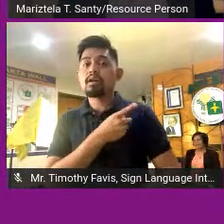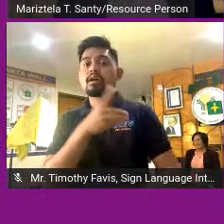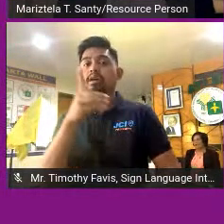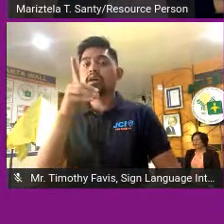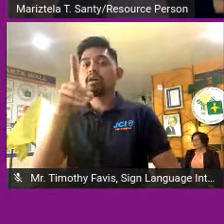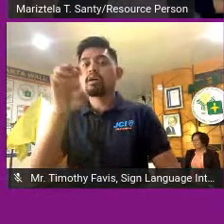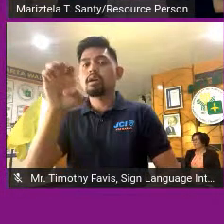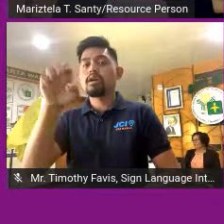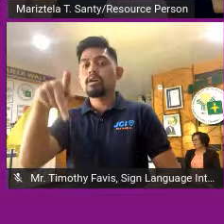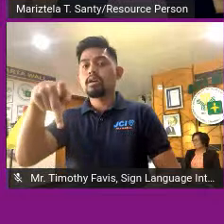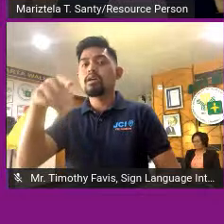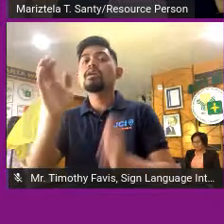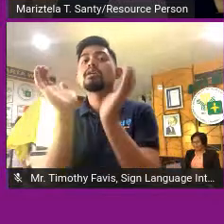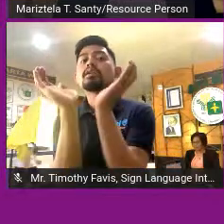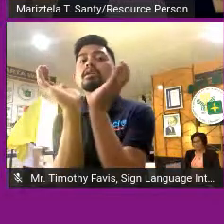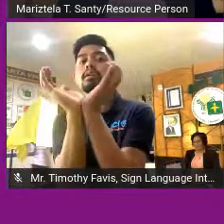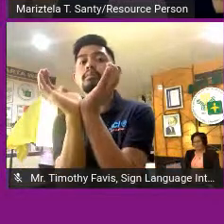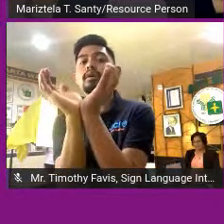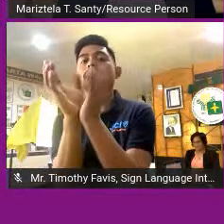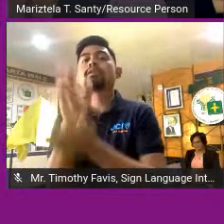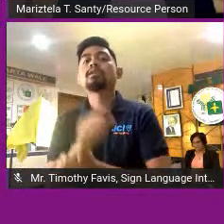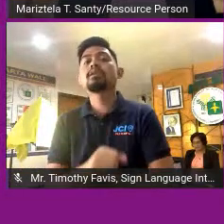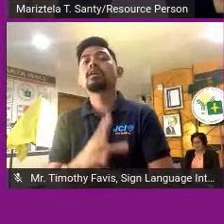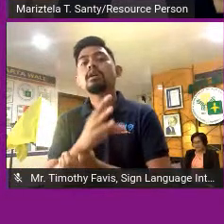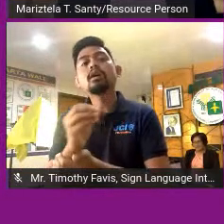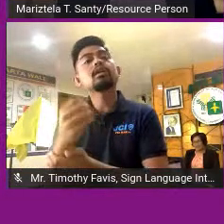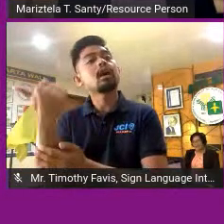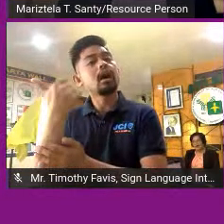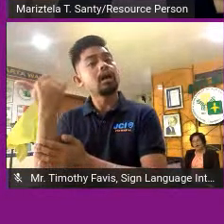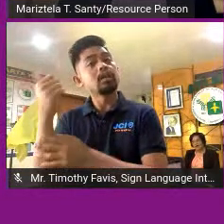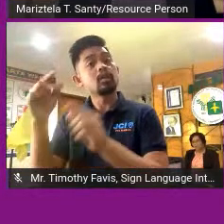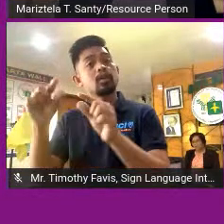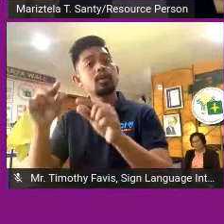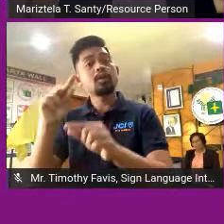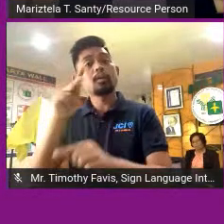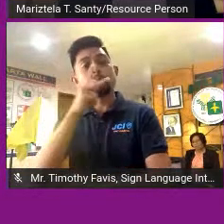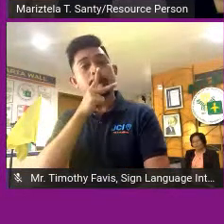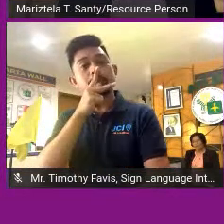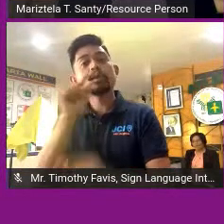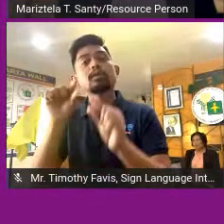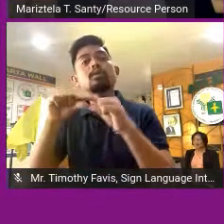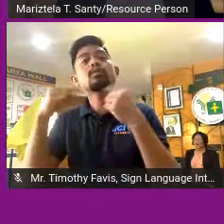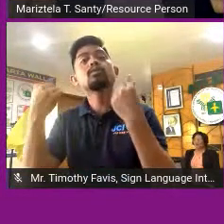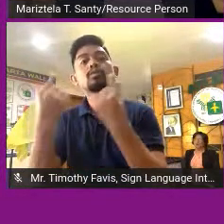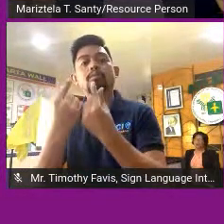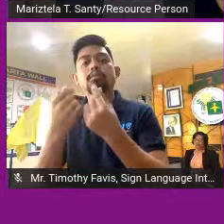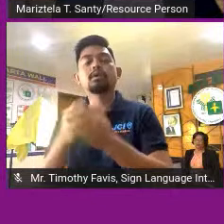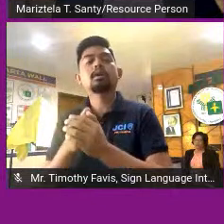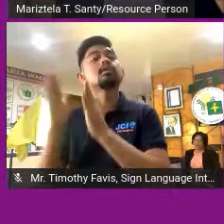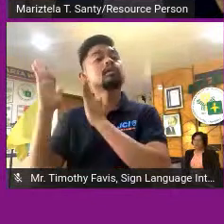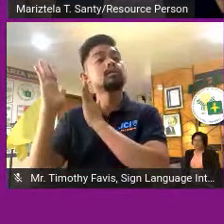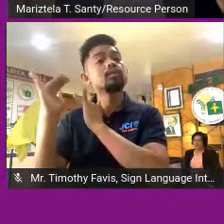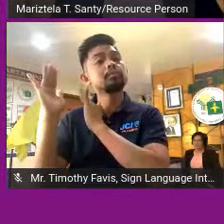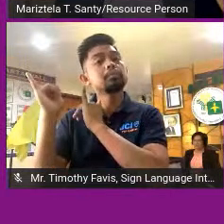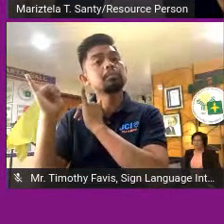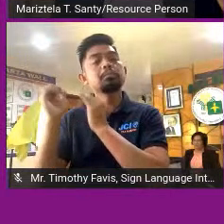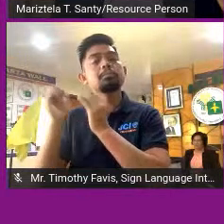DepEd, and we have from other private entities. And I hope everyone could